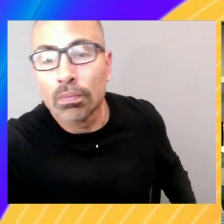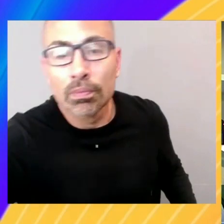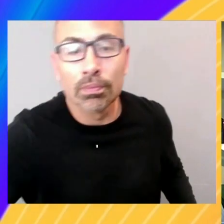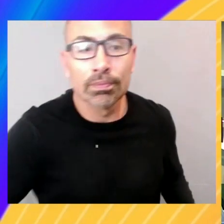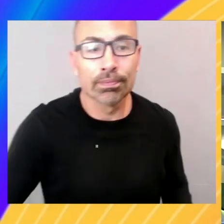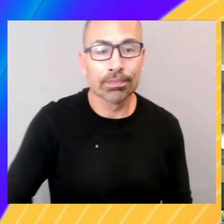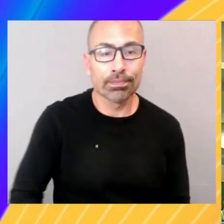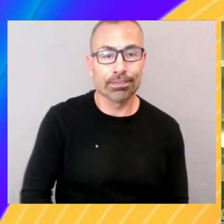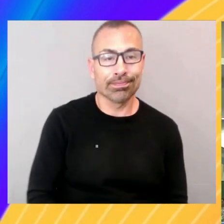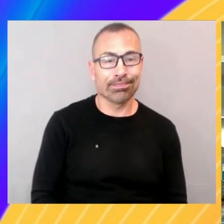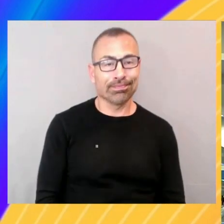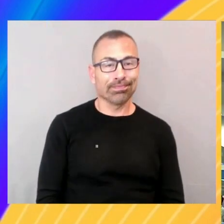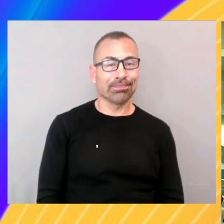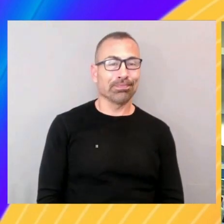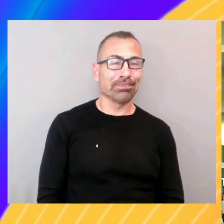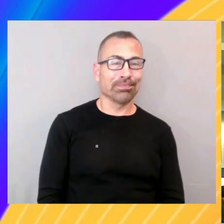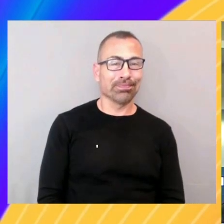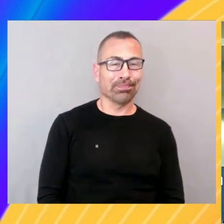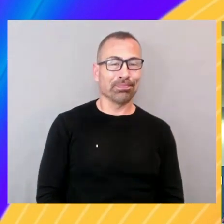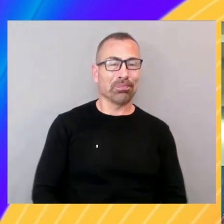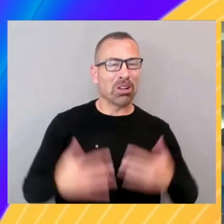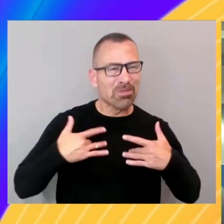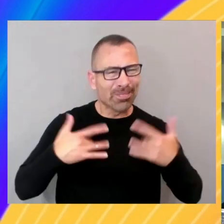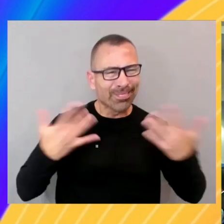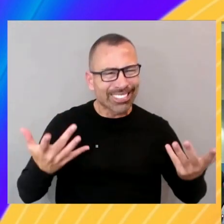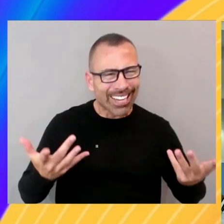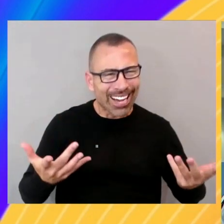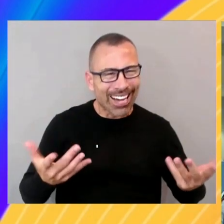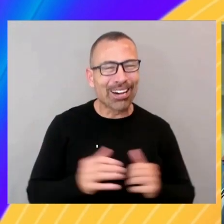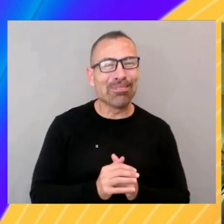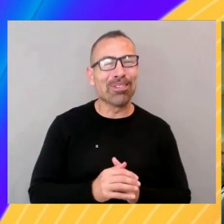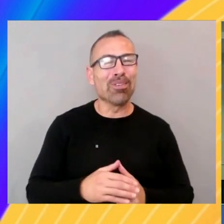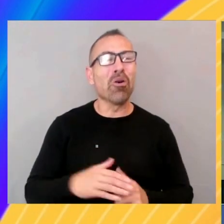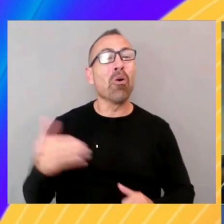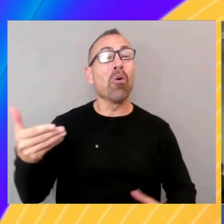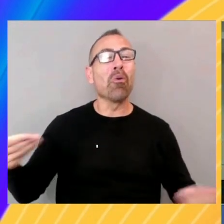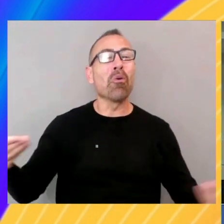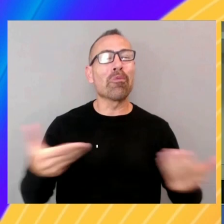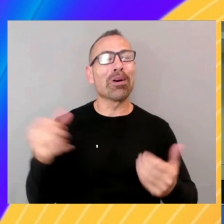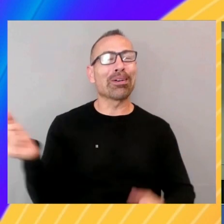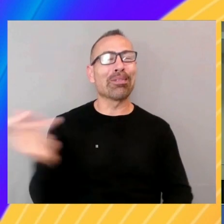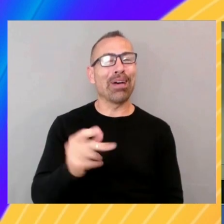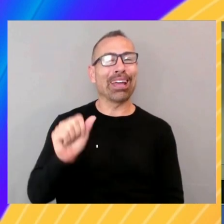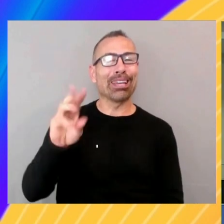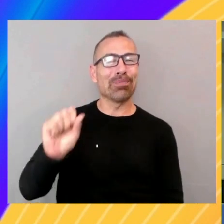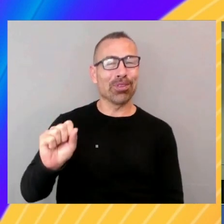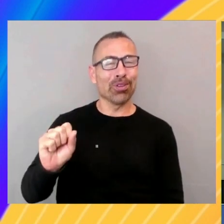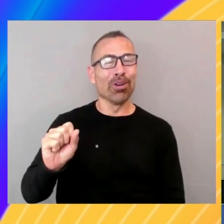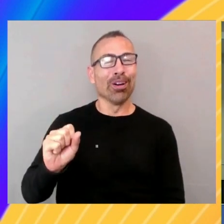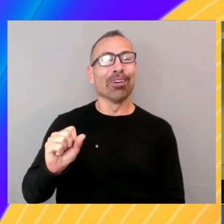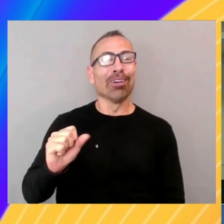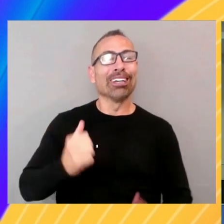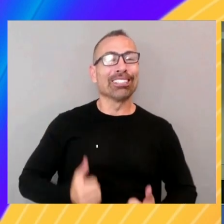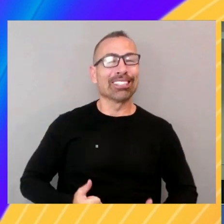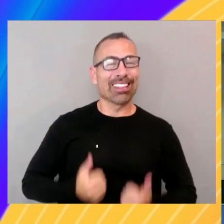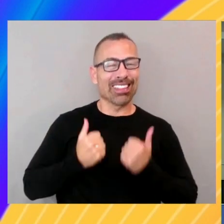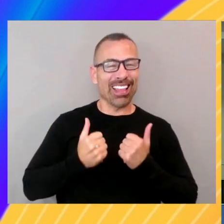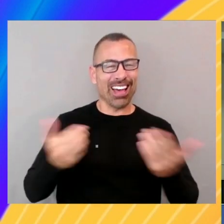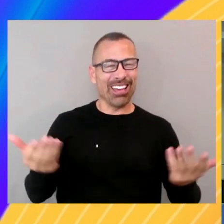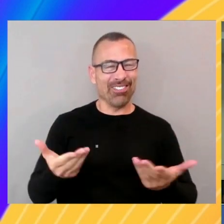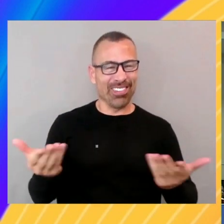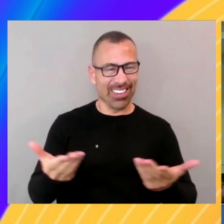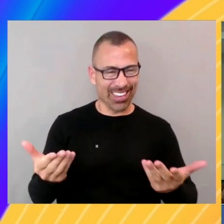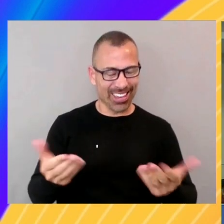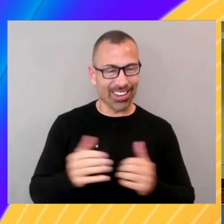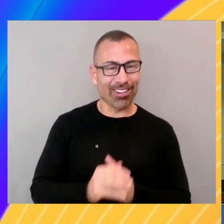What's going on, everyone? Welcome back to AWS On Air, live at the Washington, D.C. Summit. My name is Aaron Hunter. I'm a technical trainer on the